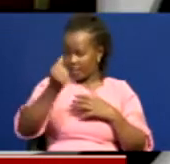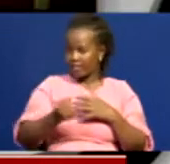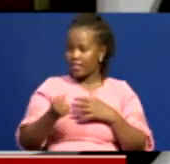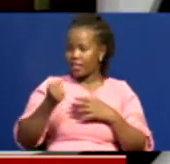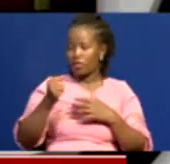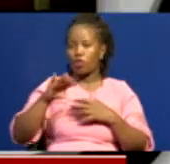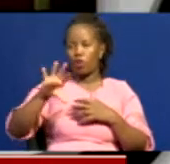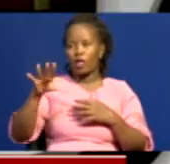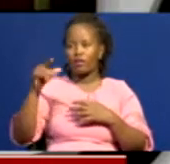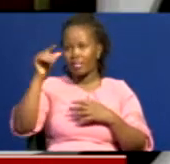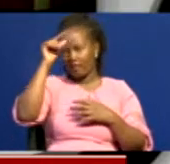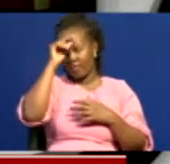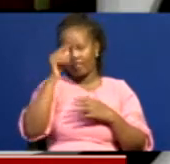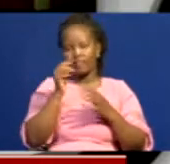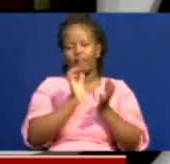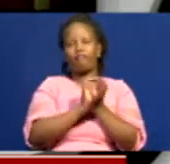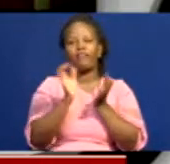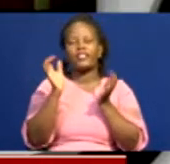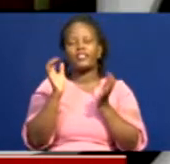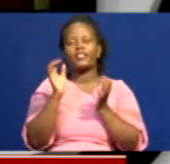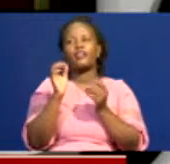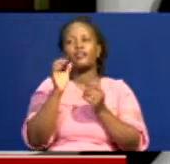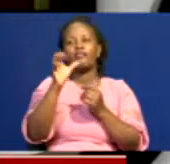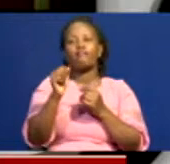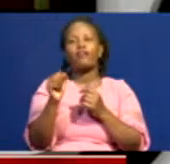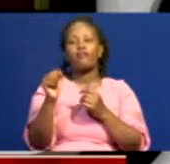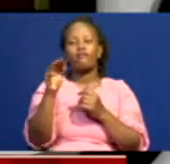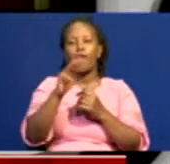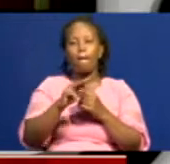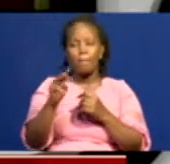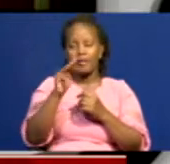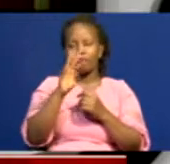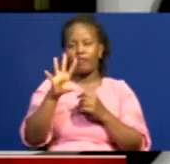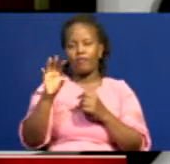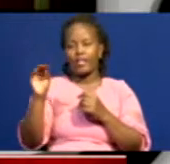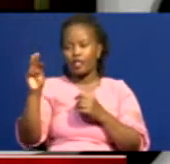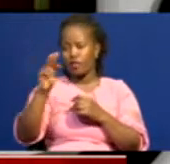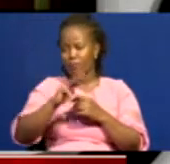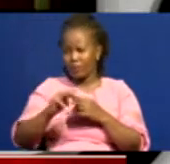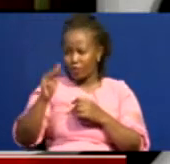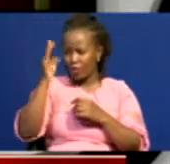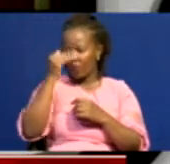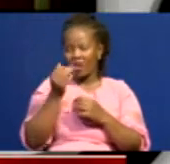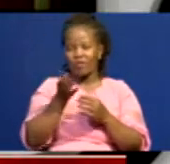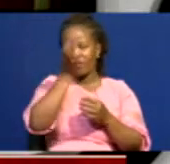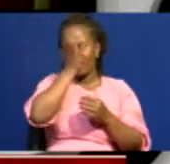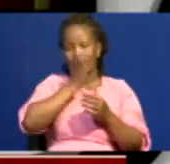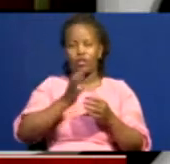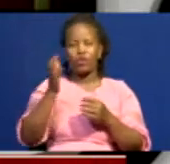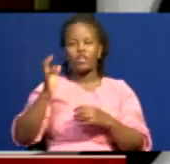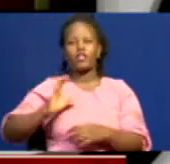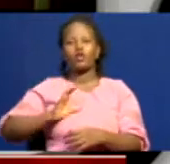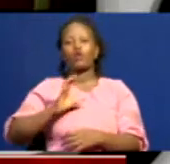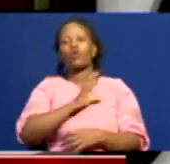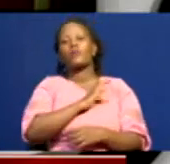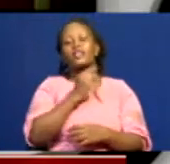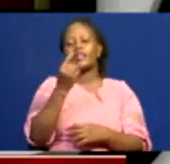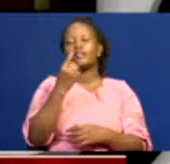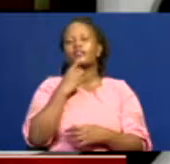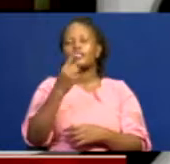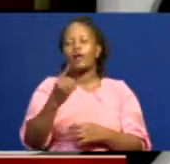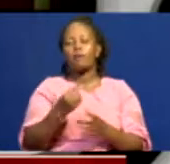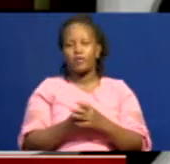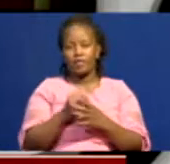Olelenku $500,000, that's 500,000 shillings, for not honoring committee summons. The governor had been summoned over